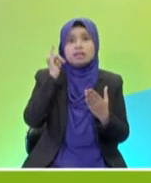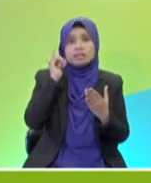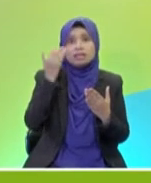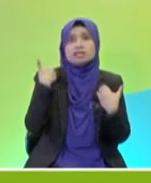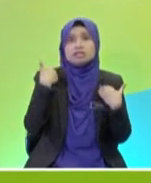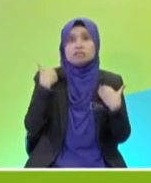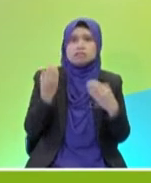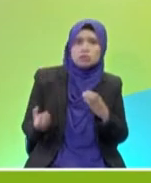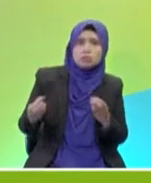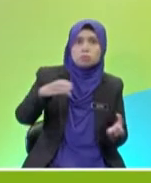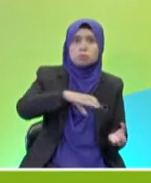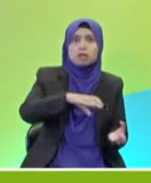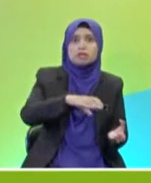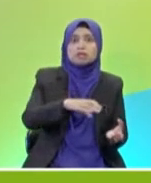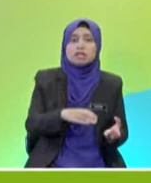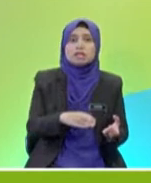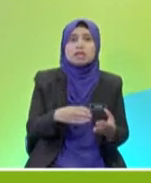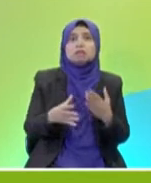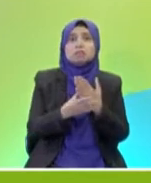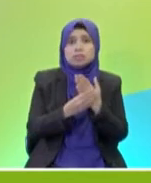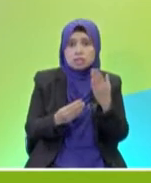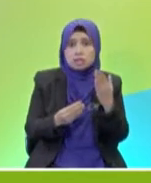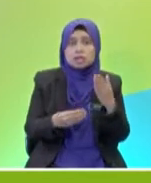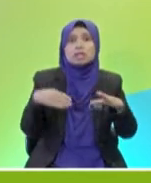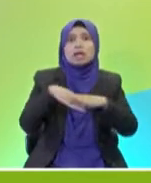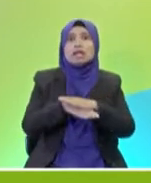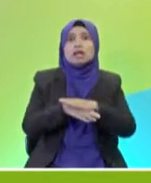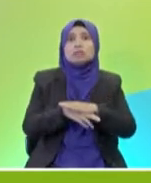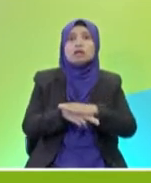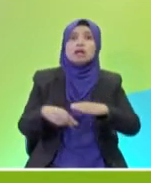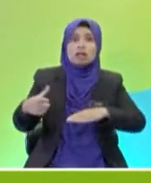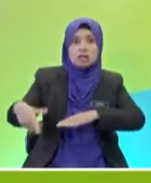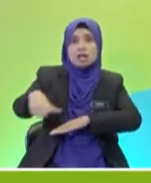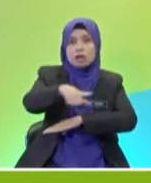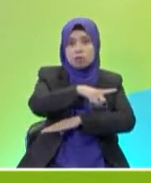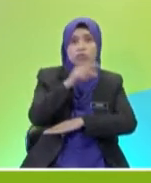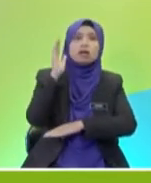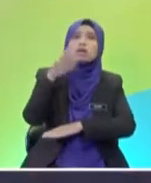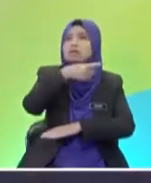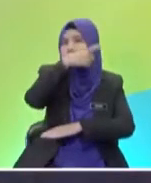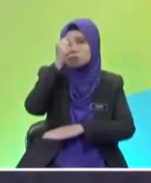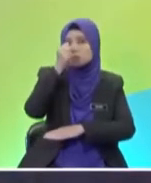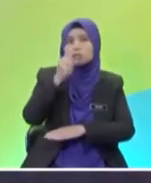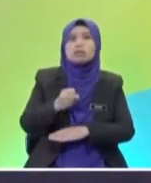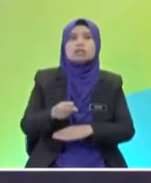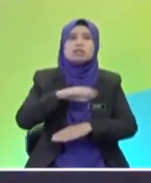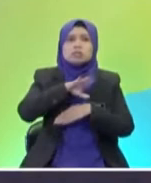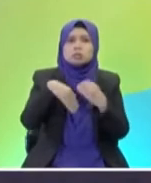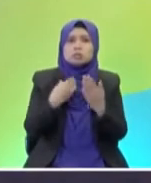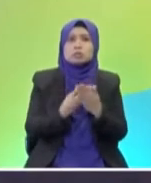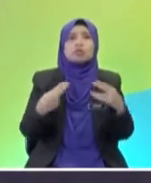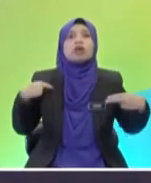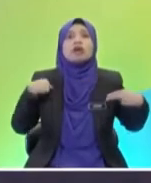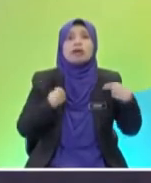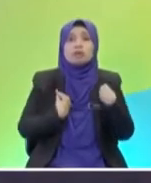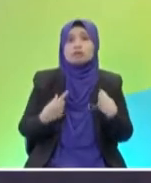kill aquatic animals and plants in the sea and coastal areas. Okay, this is the main thing. We will discuss